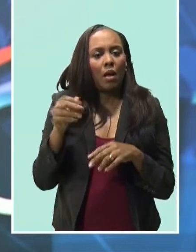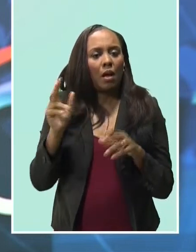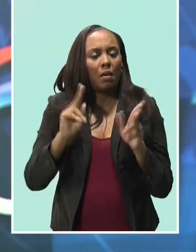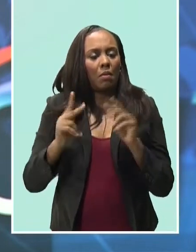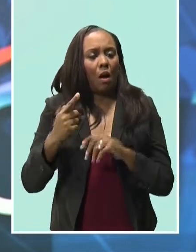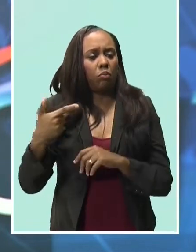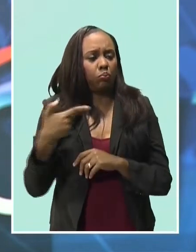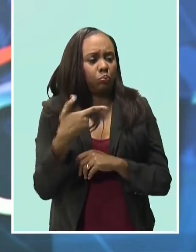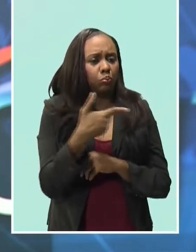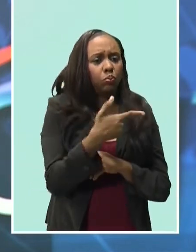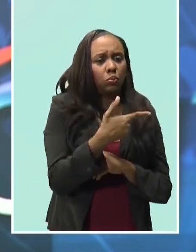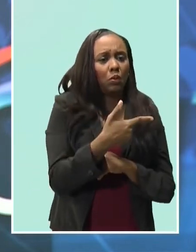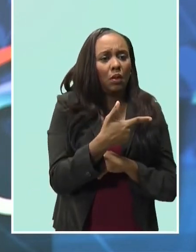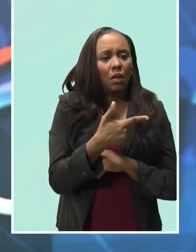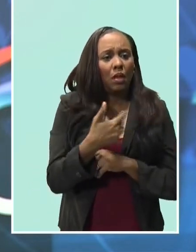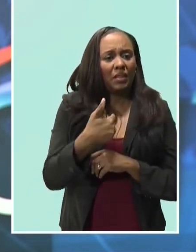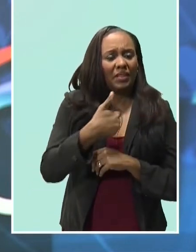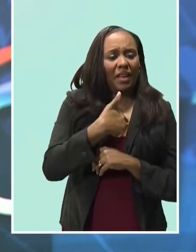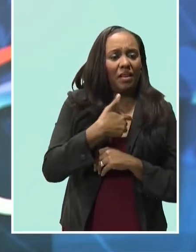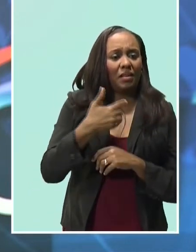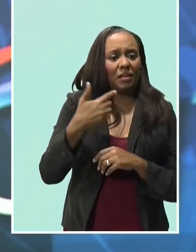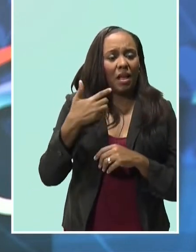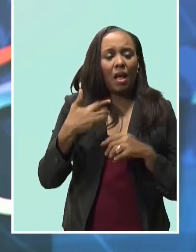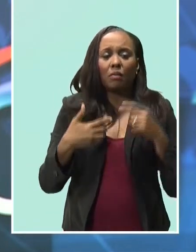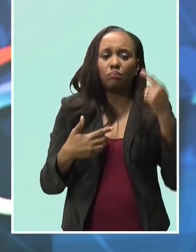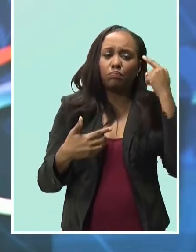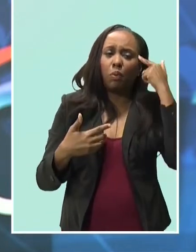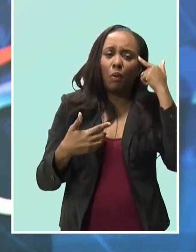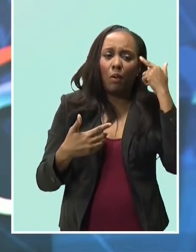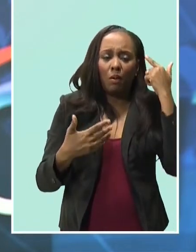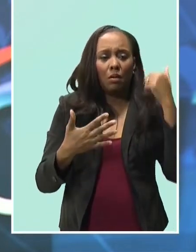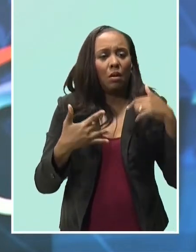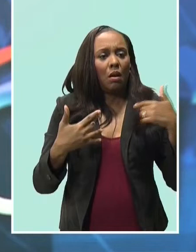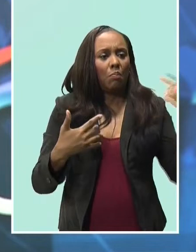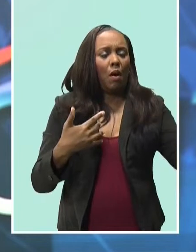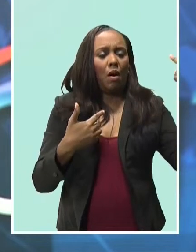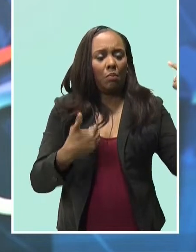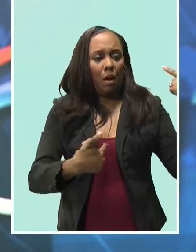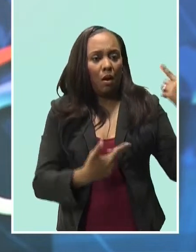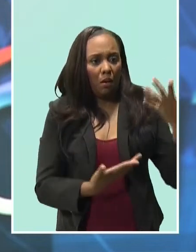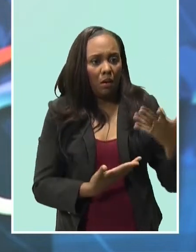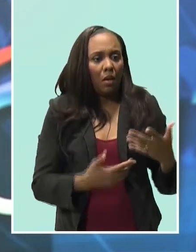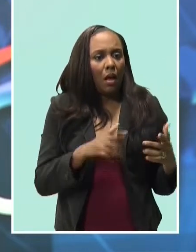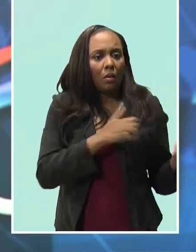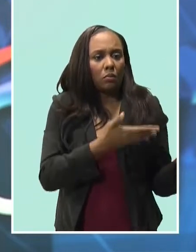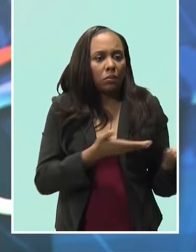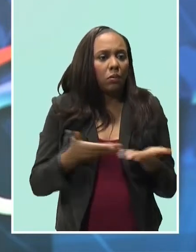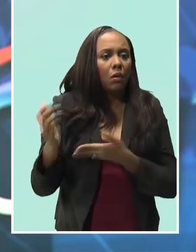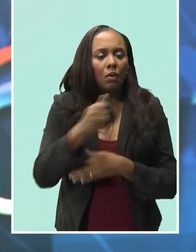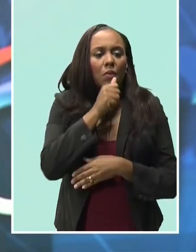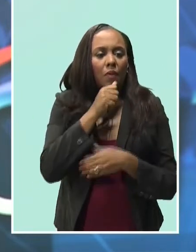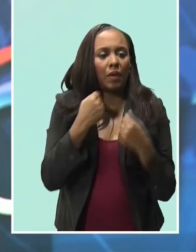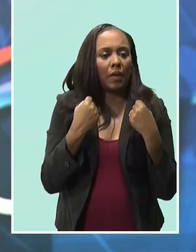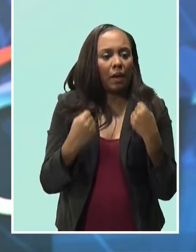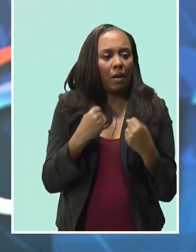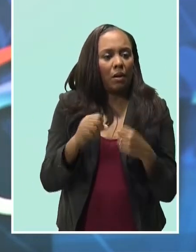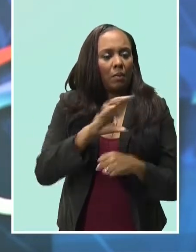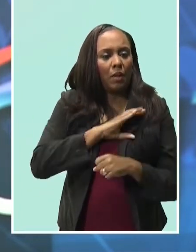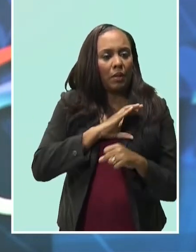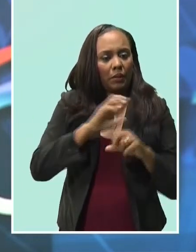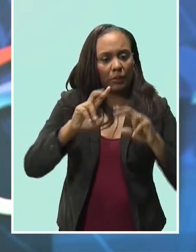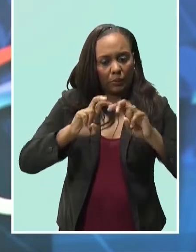others to the left side of his head. He was transported to the Queen Elizabeth Hospital by private car. Police investigations are